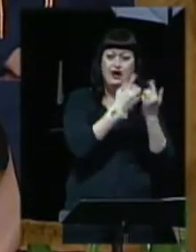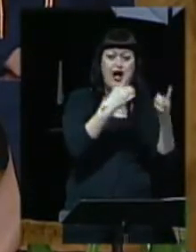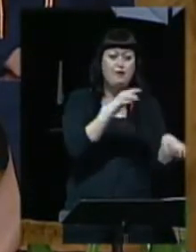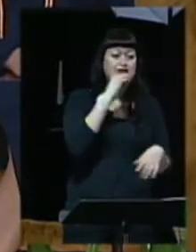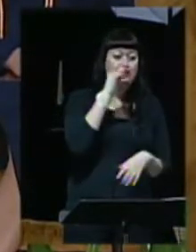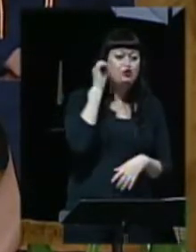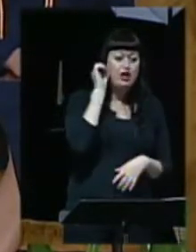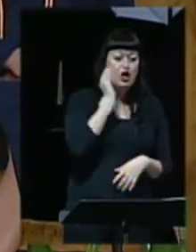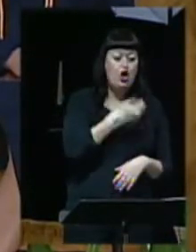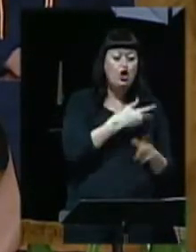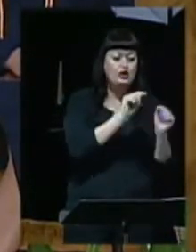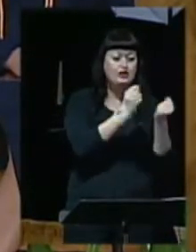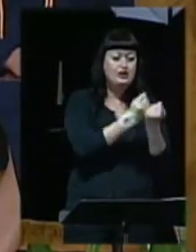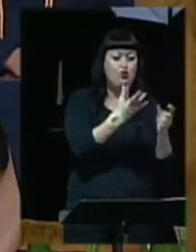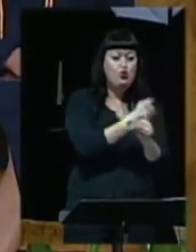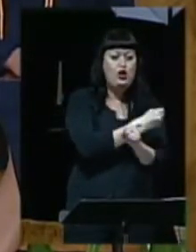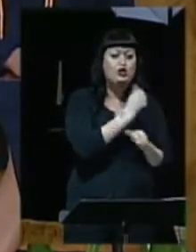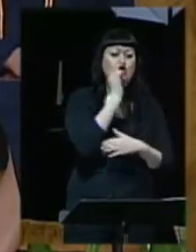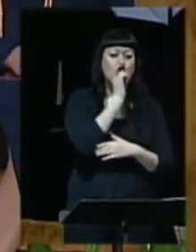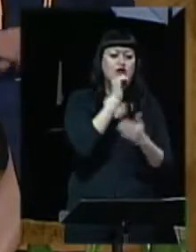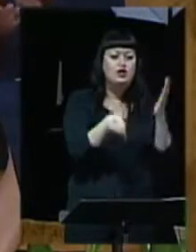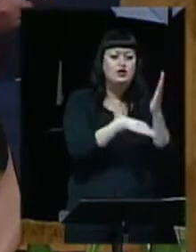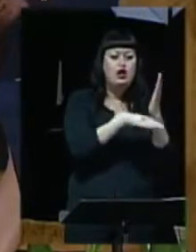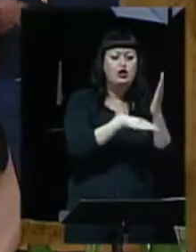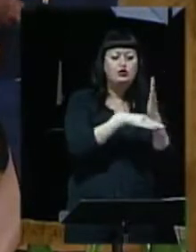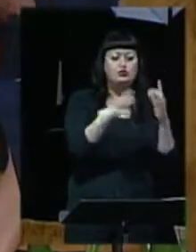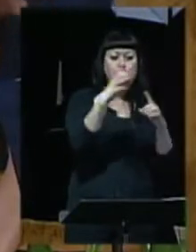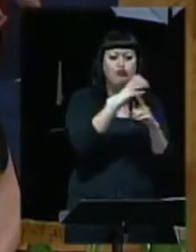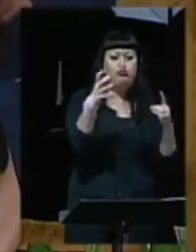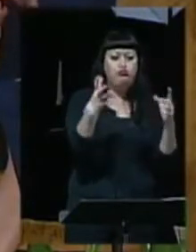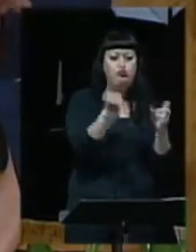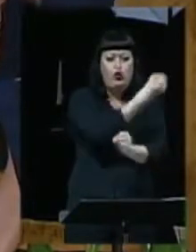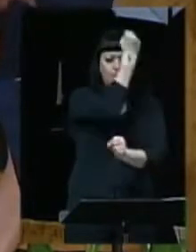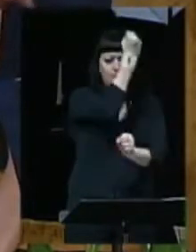yesterday, our team won the state soccer girls championship.